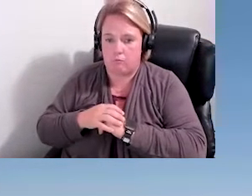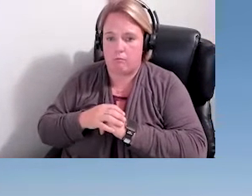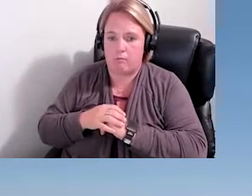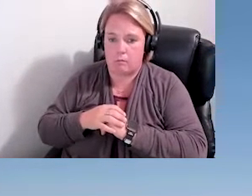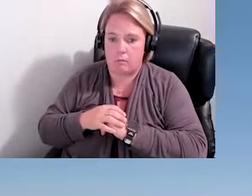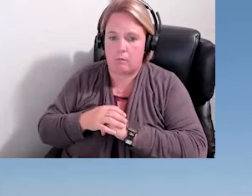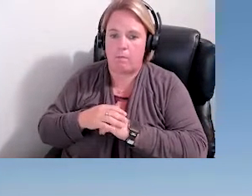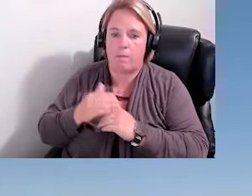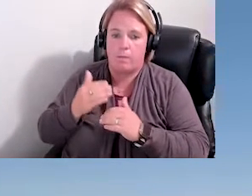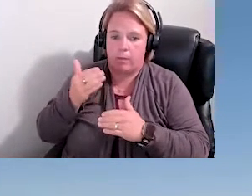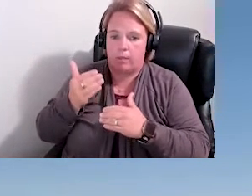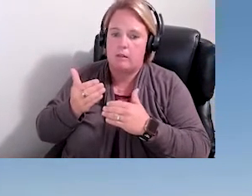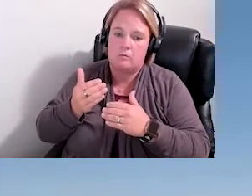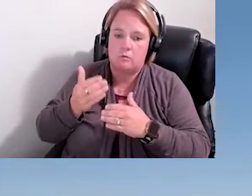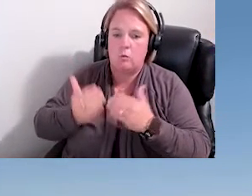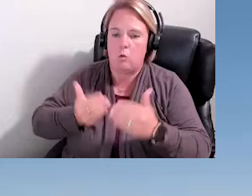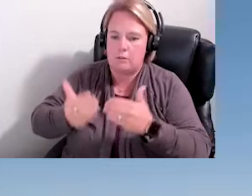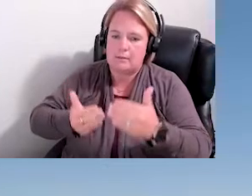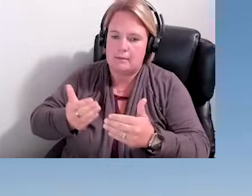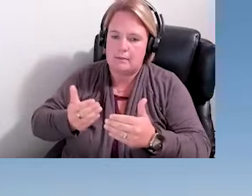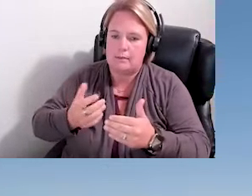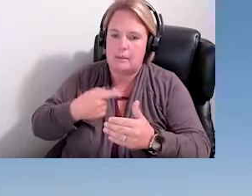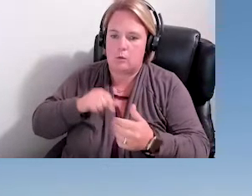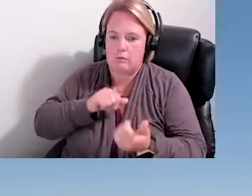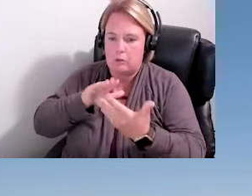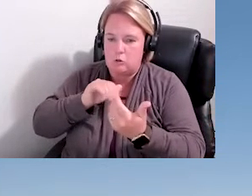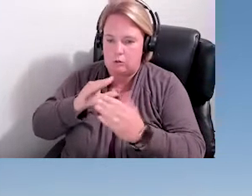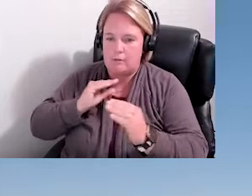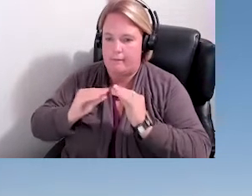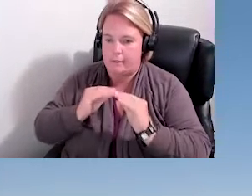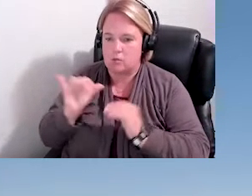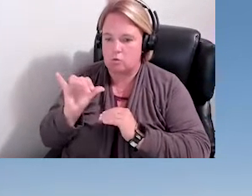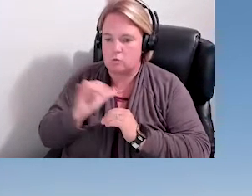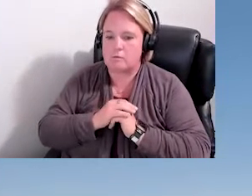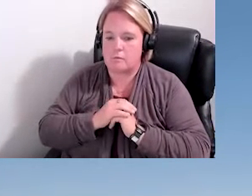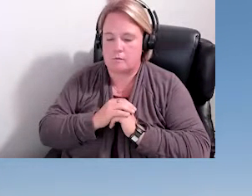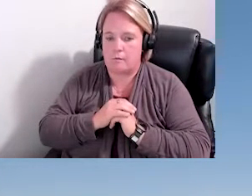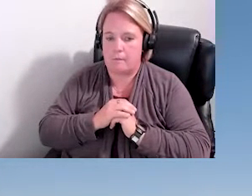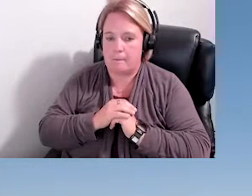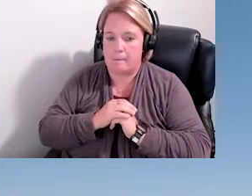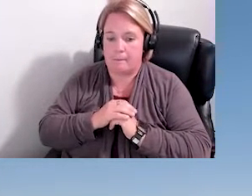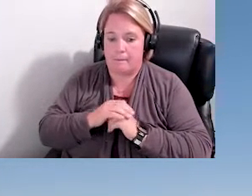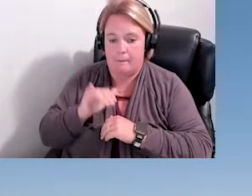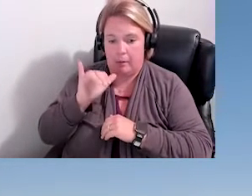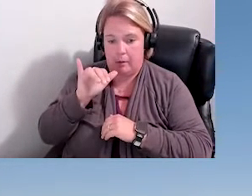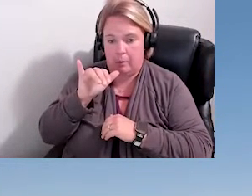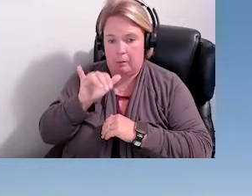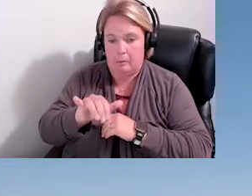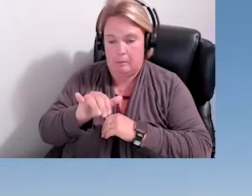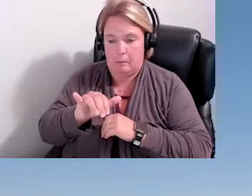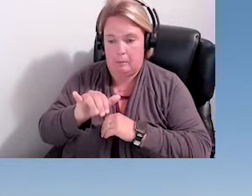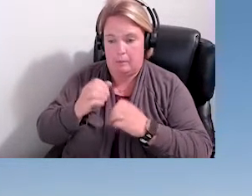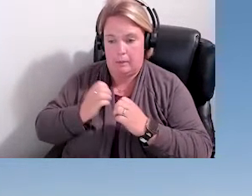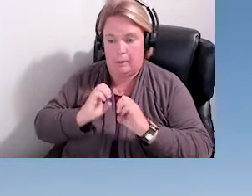our processes to where we address those as well. But those efforts were not driven by getting